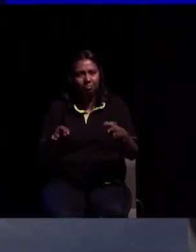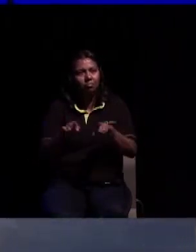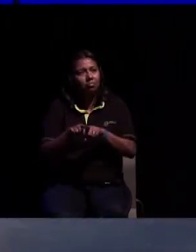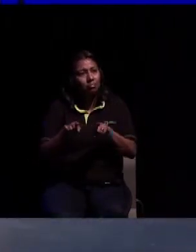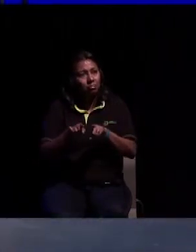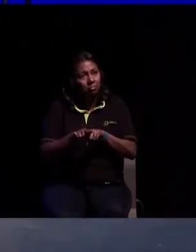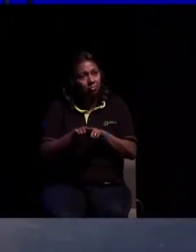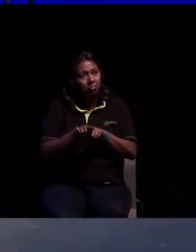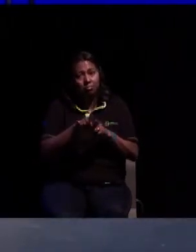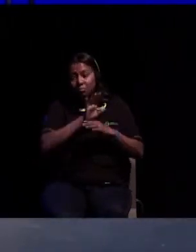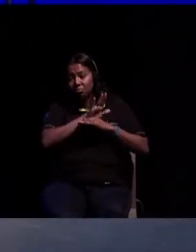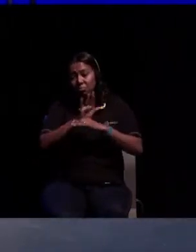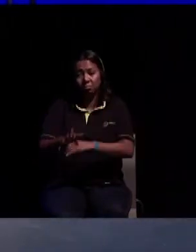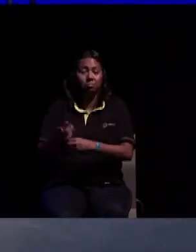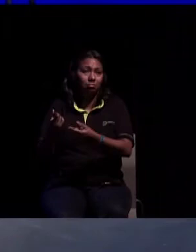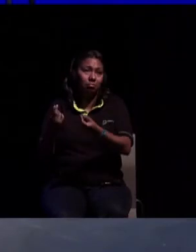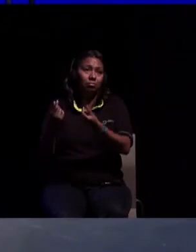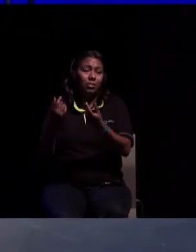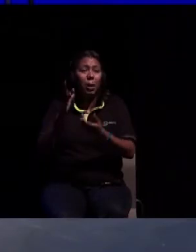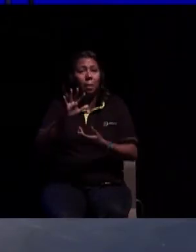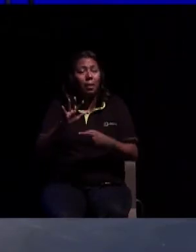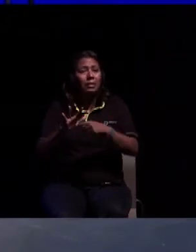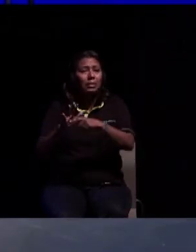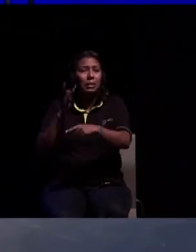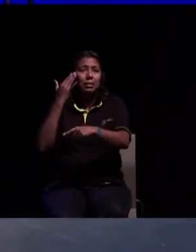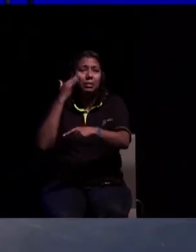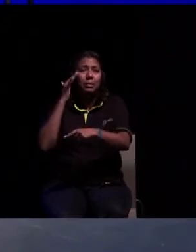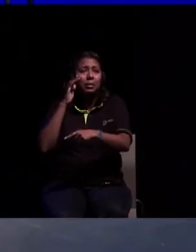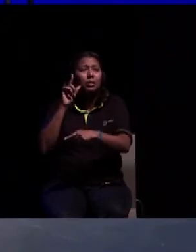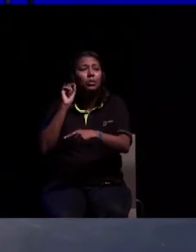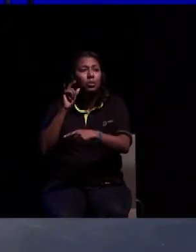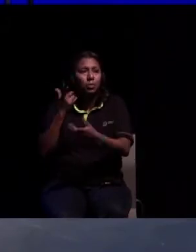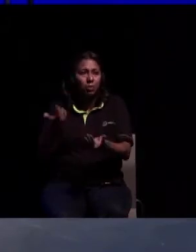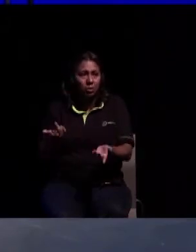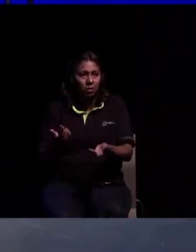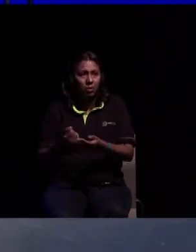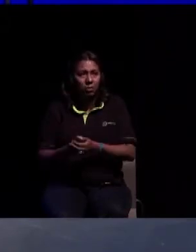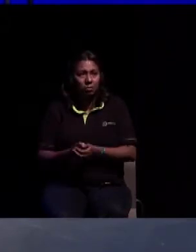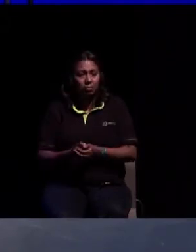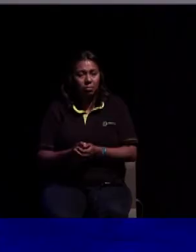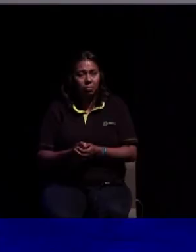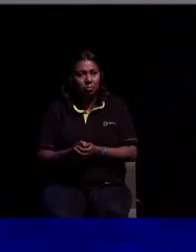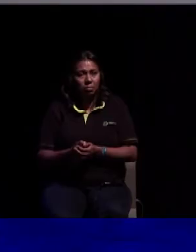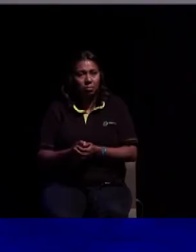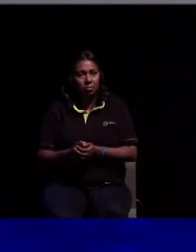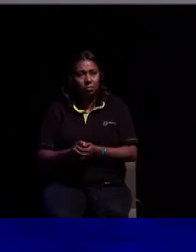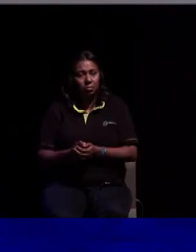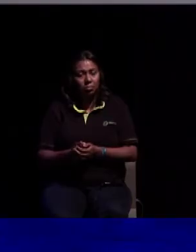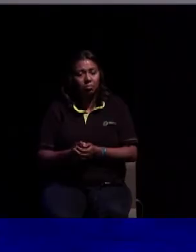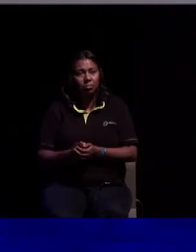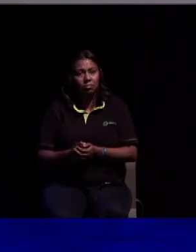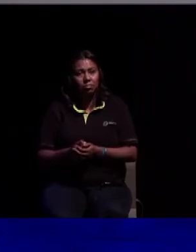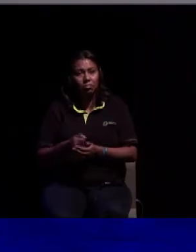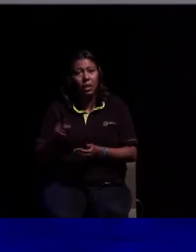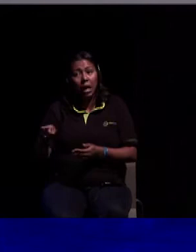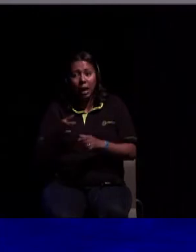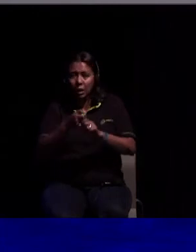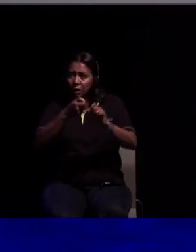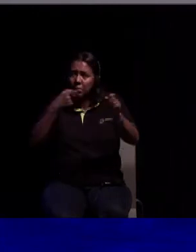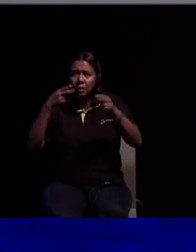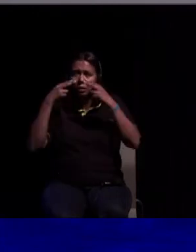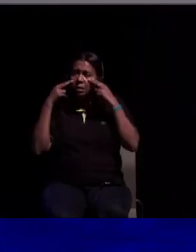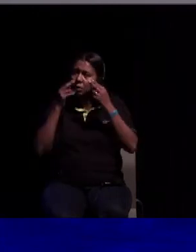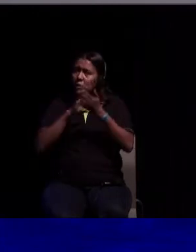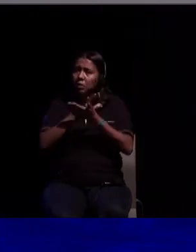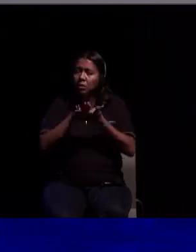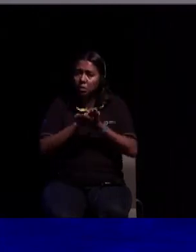can lead to understanding on the part of the non-Indigenous person coming to experience it. But the problem that I found, and since